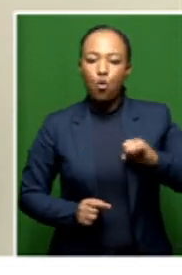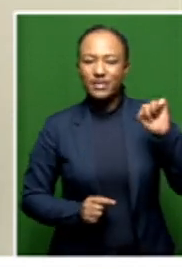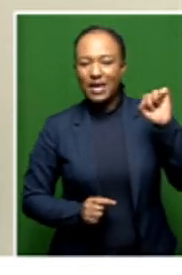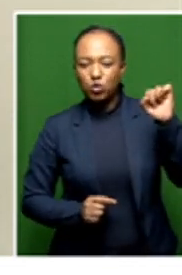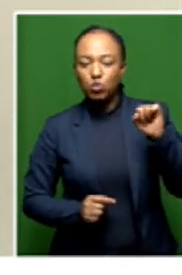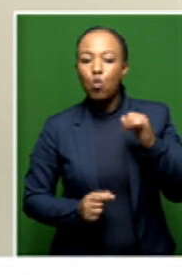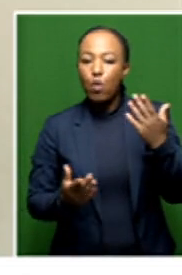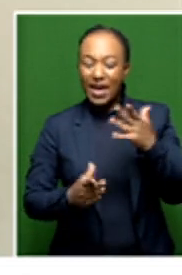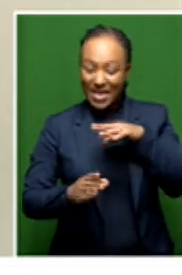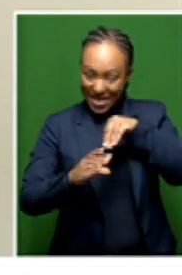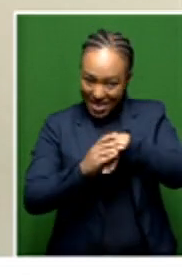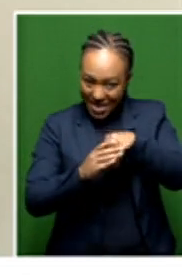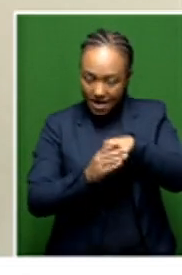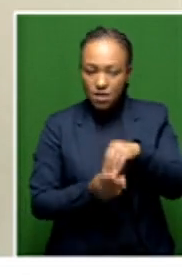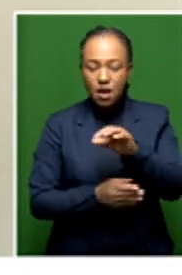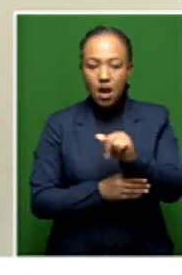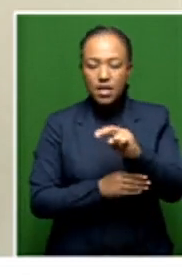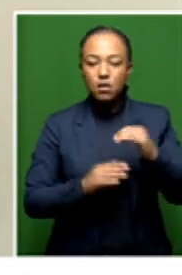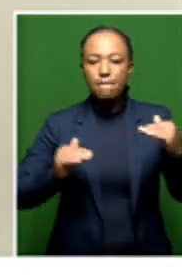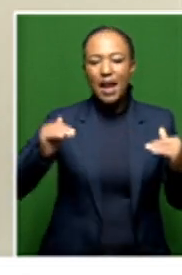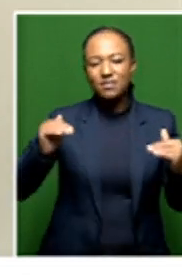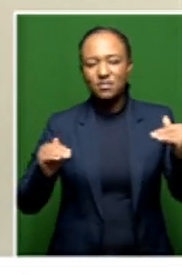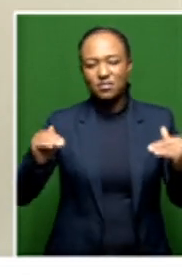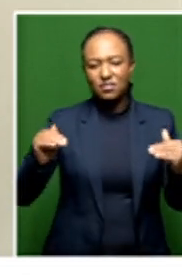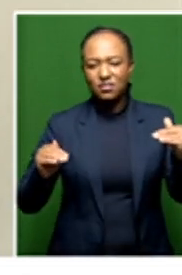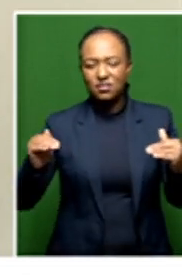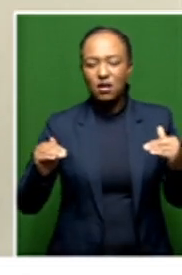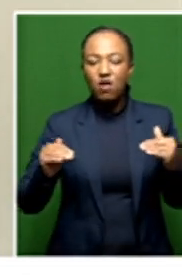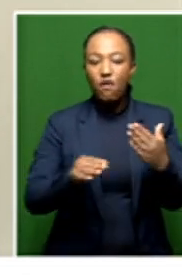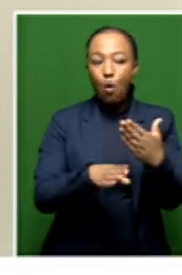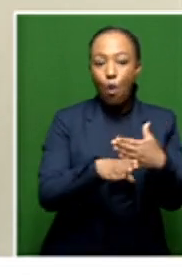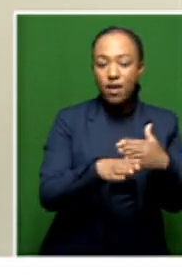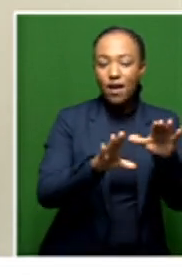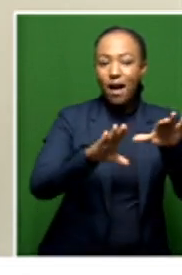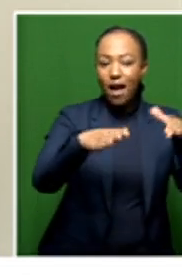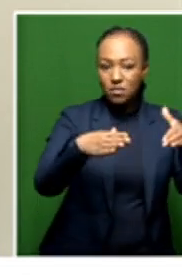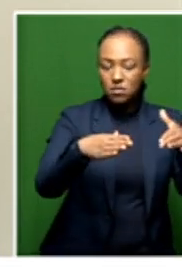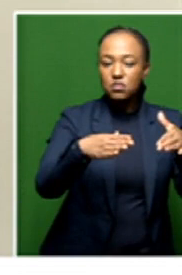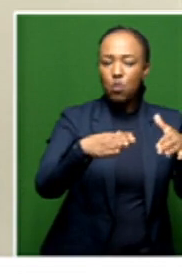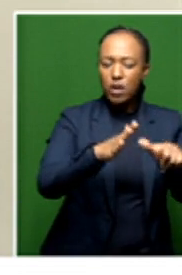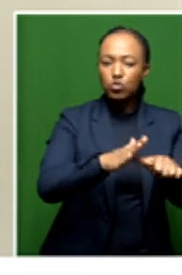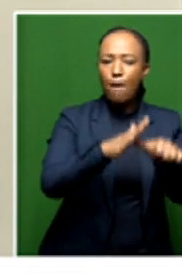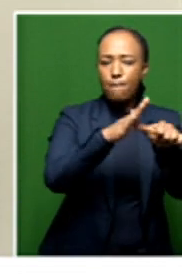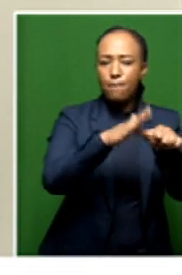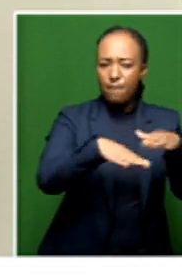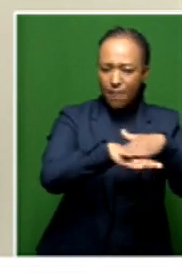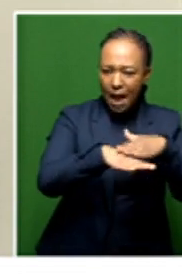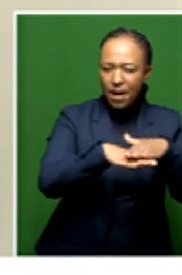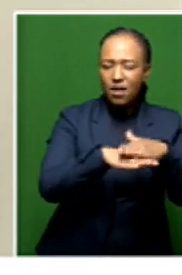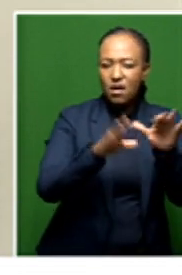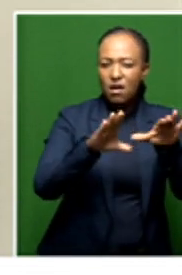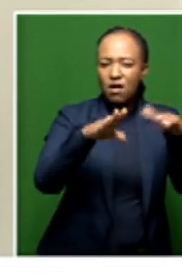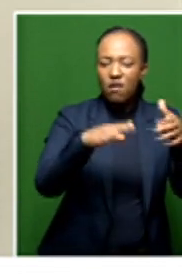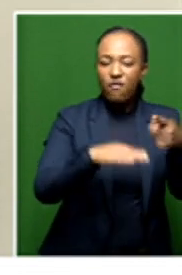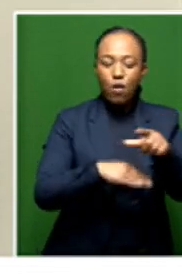ANC is to tilt that balance of forces towards the working class, which is the primary force of the African